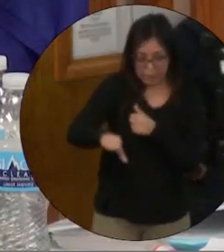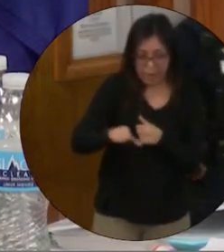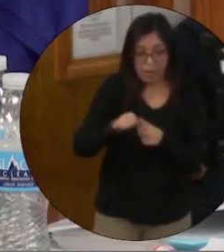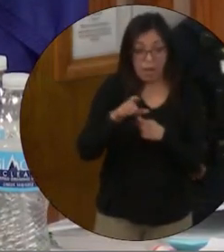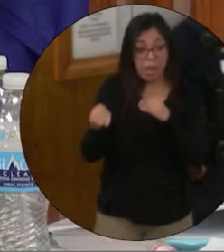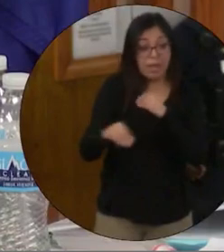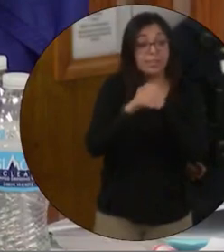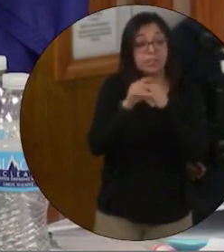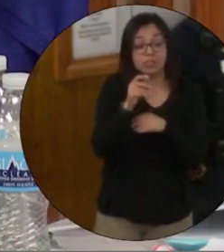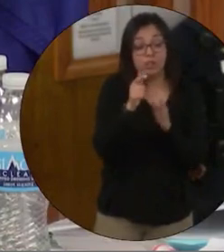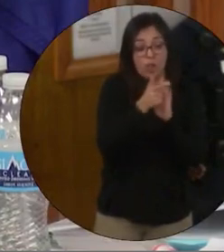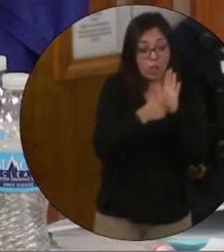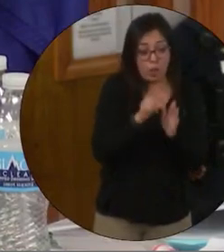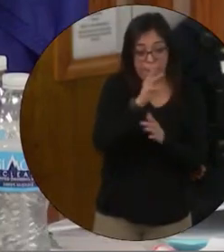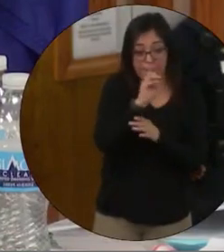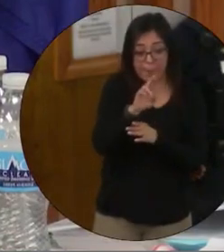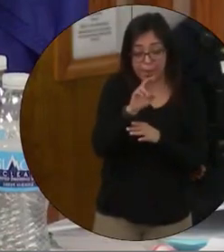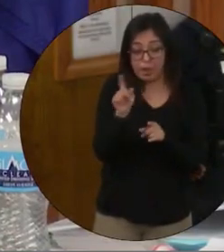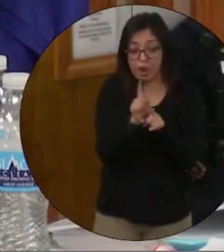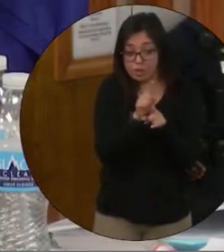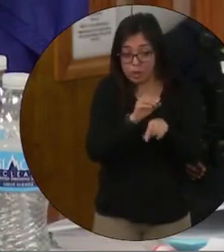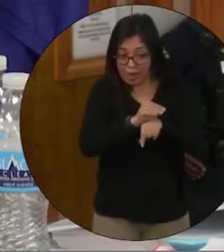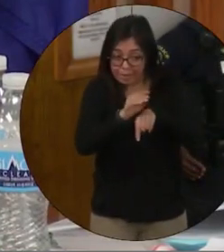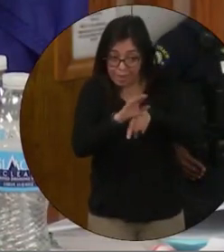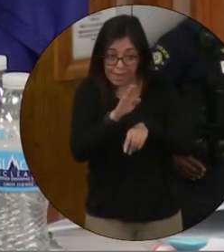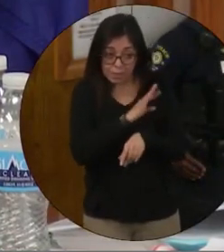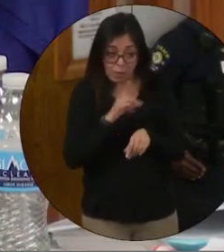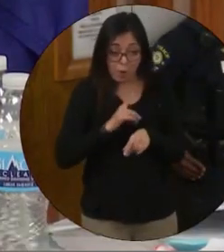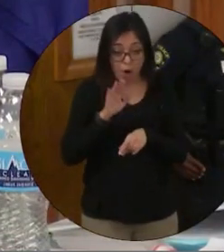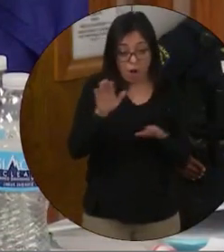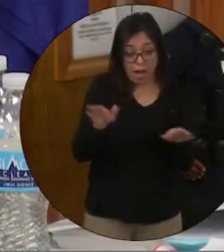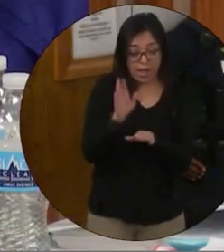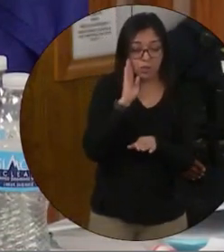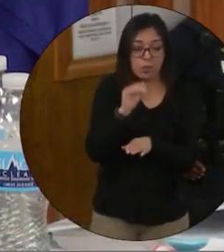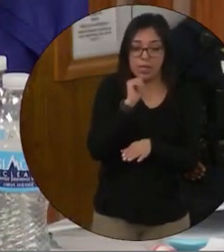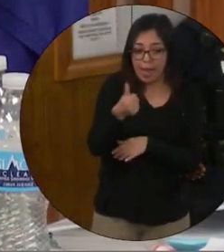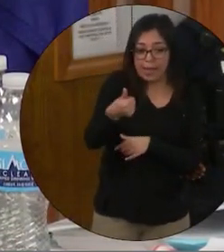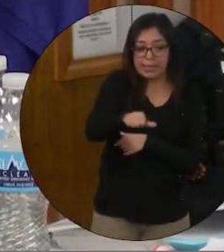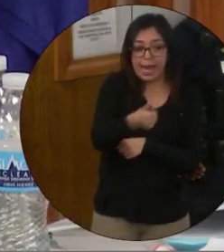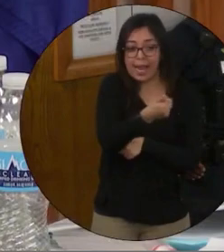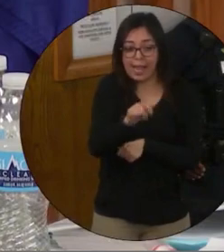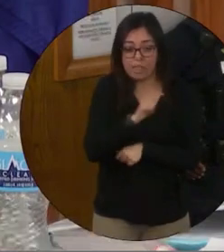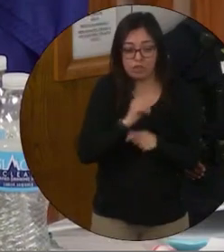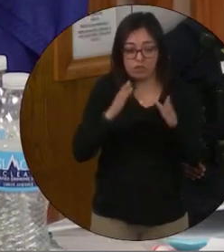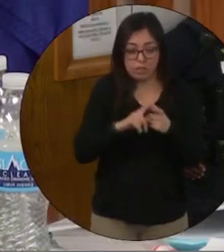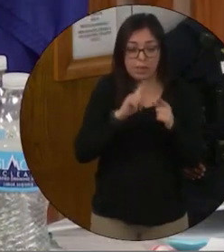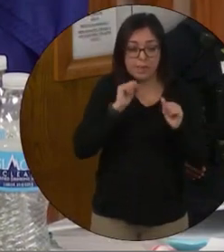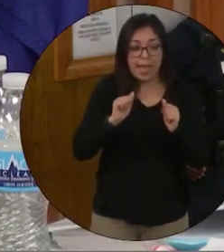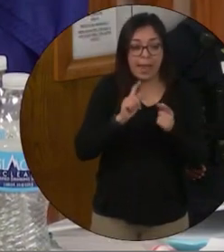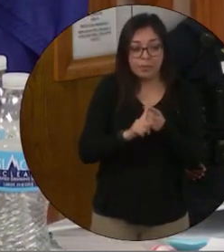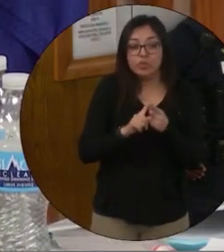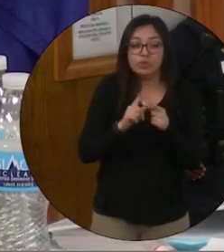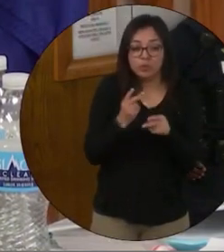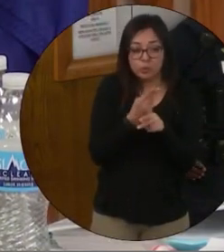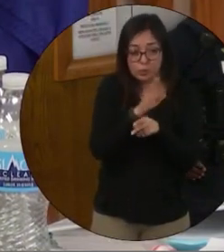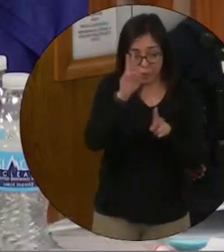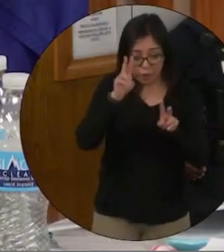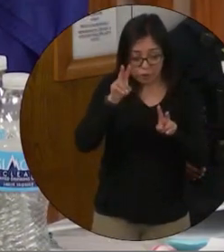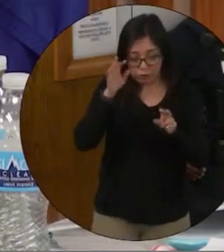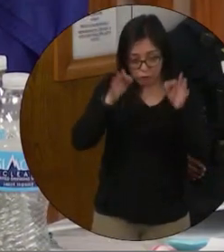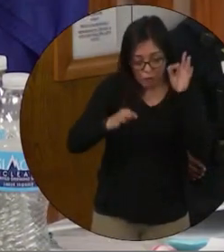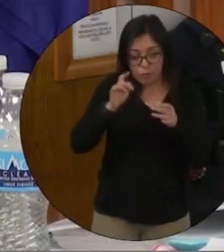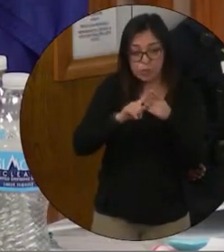Attorney Miller expressly advised the board that her actions would not deny any trustee the ability to exercise her judgment as to whether to extend the